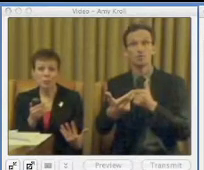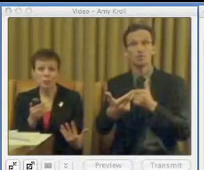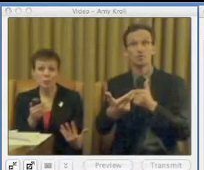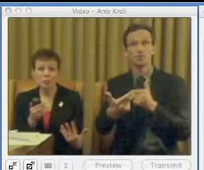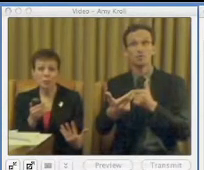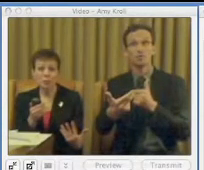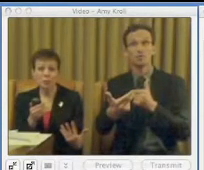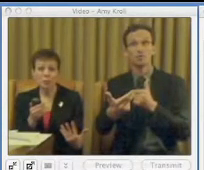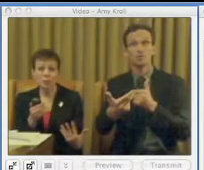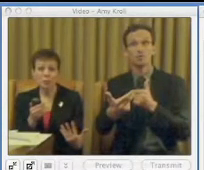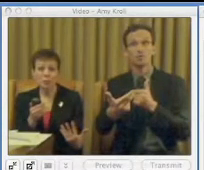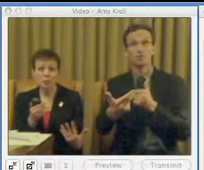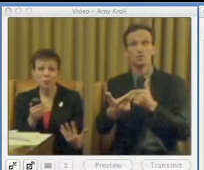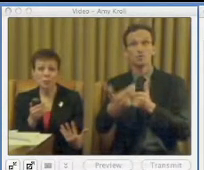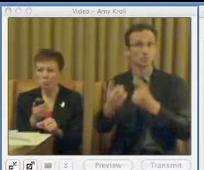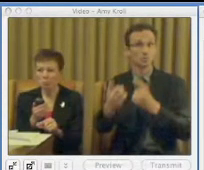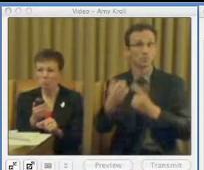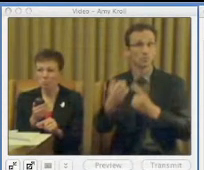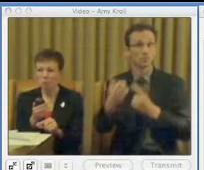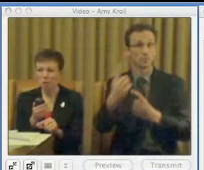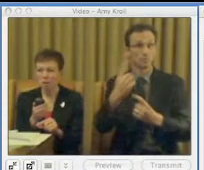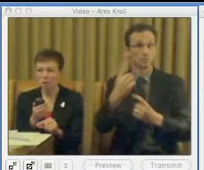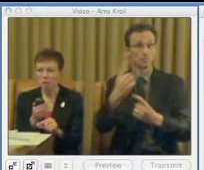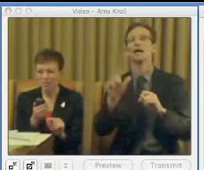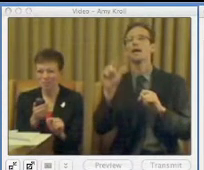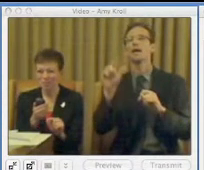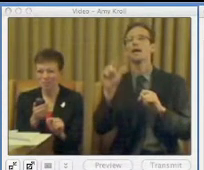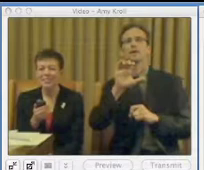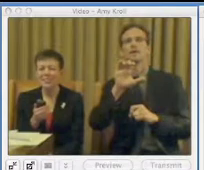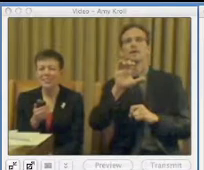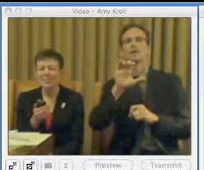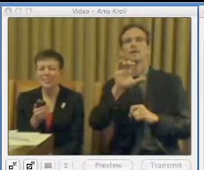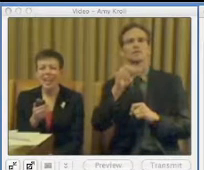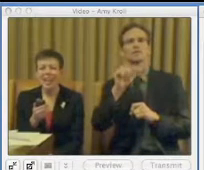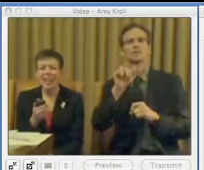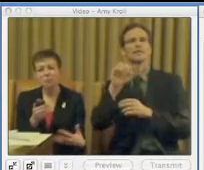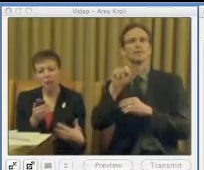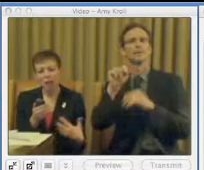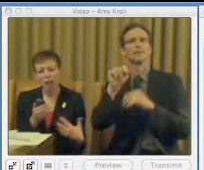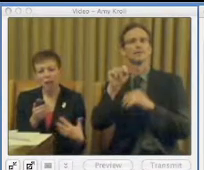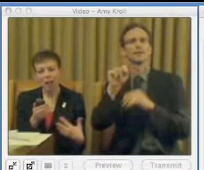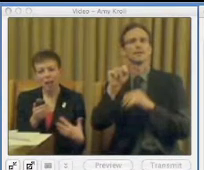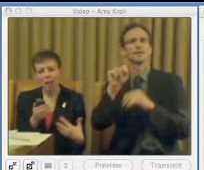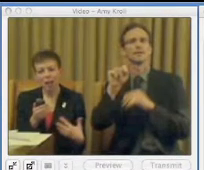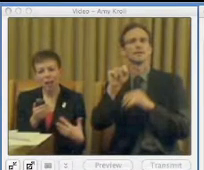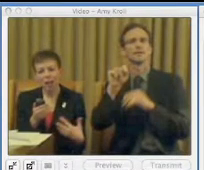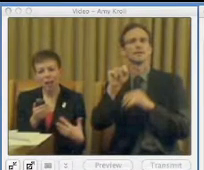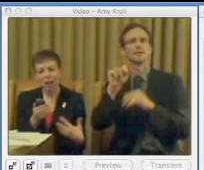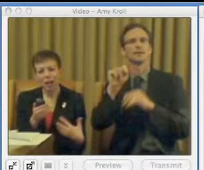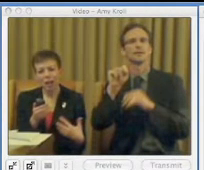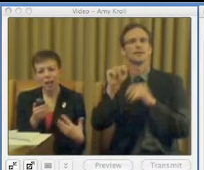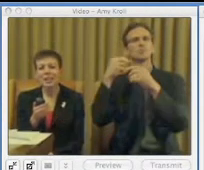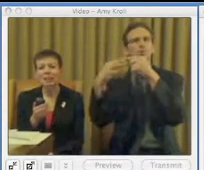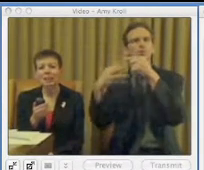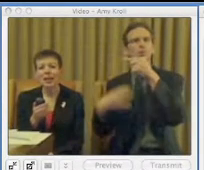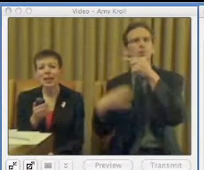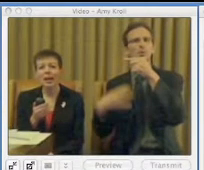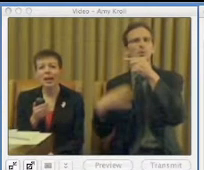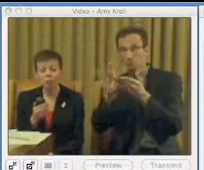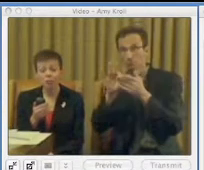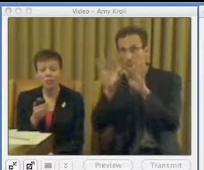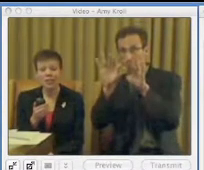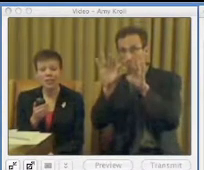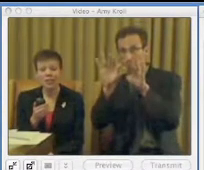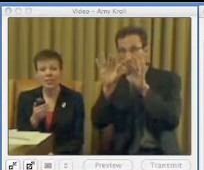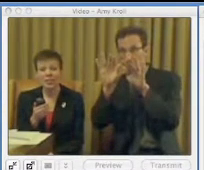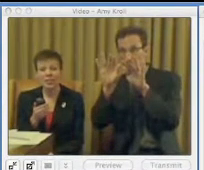have questions during the presentation. Feel free to send those in the chat box, the text box, and we'll keep a track of those